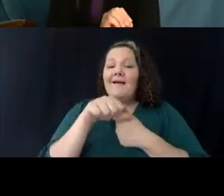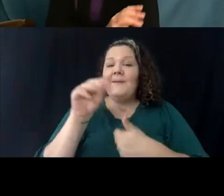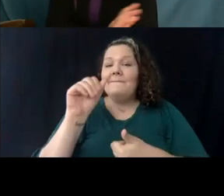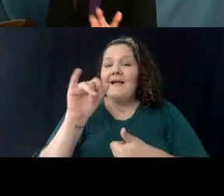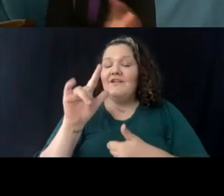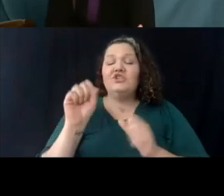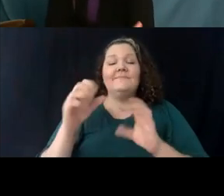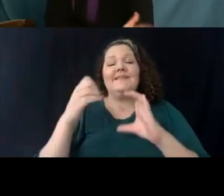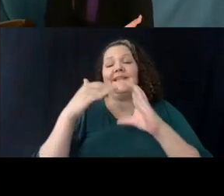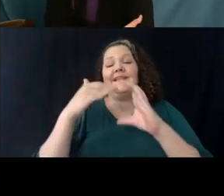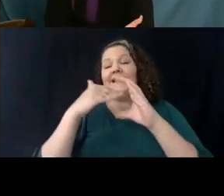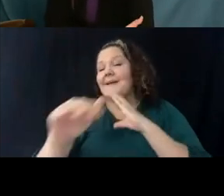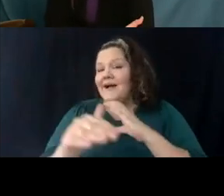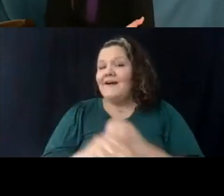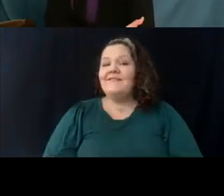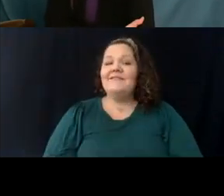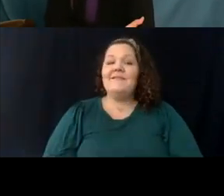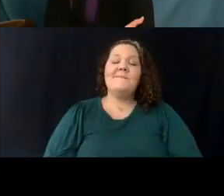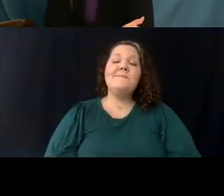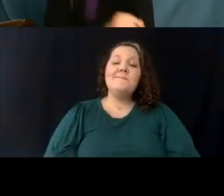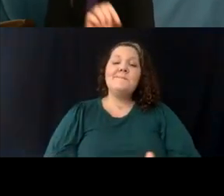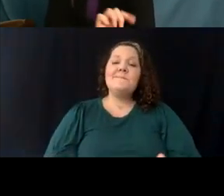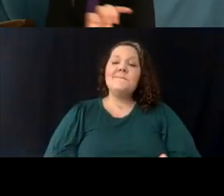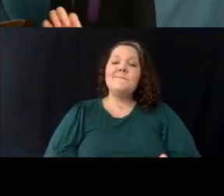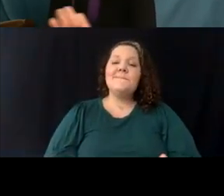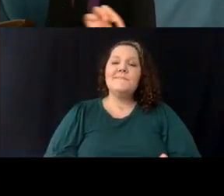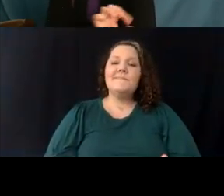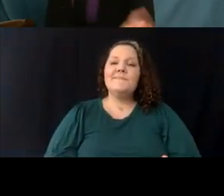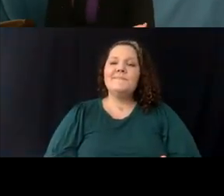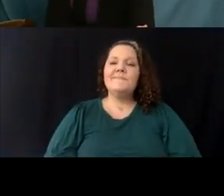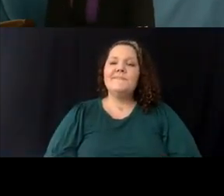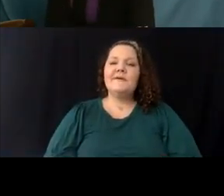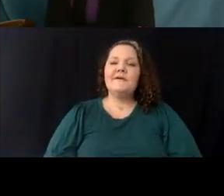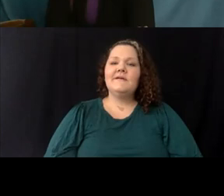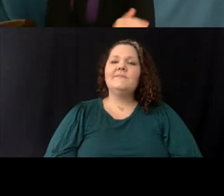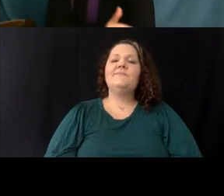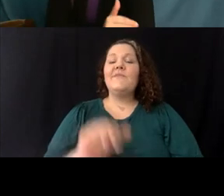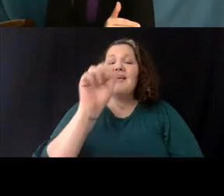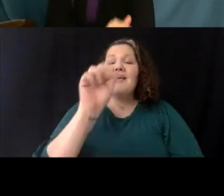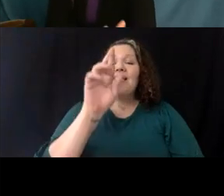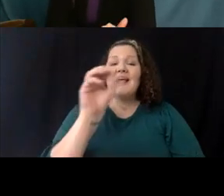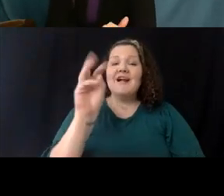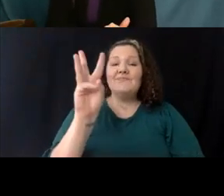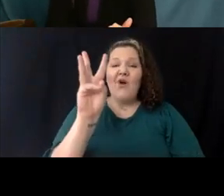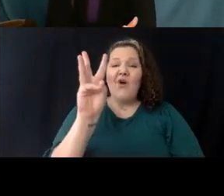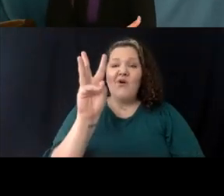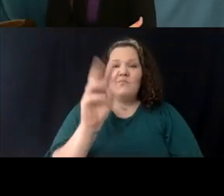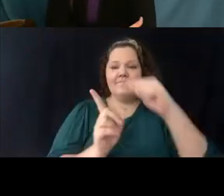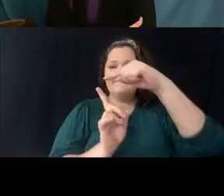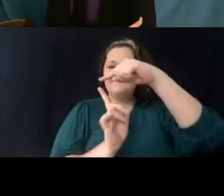on an icon, it means back to home. Or they know that if they see an icon that has a letter on it, they know that that's to send an